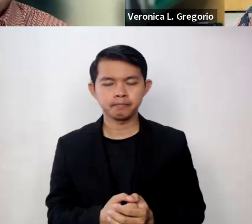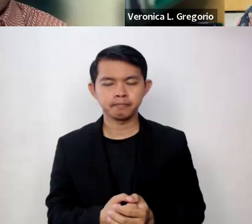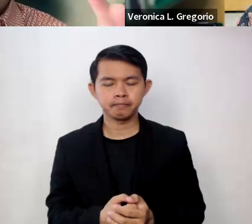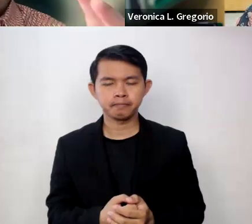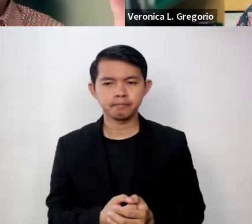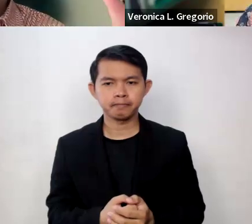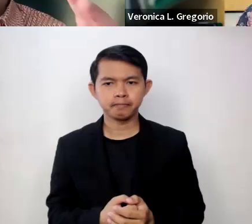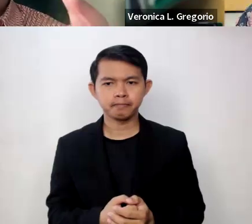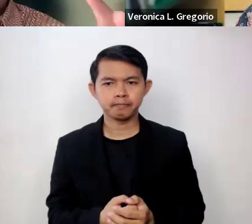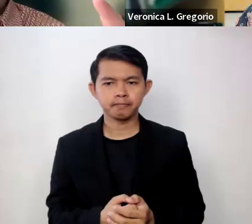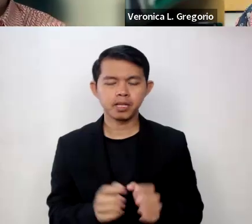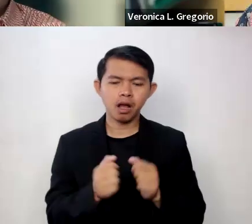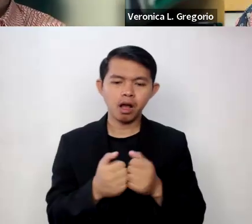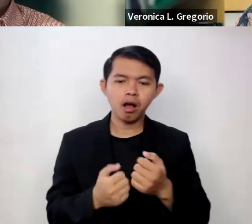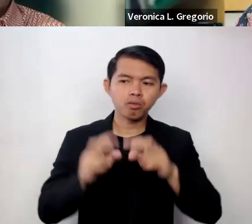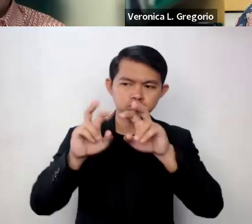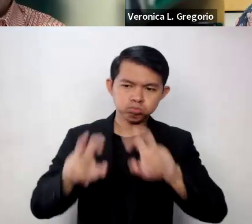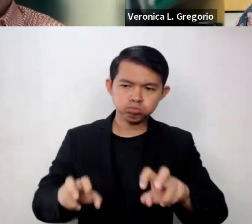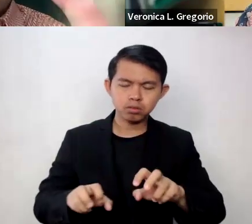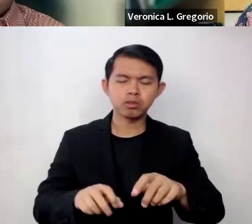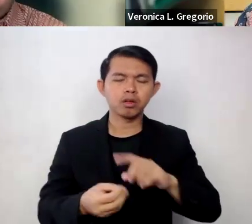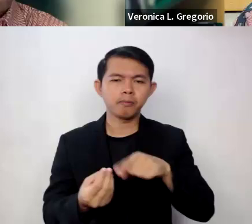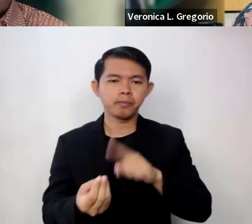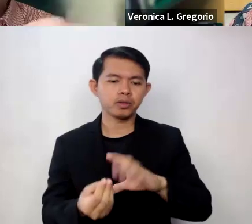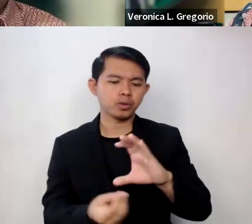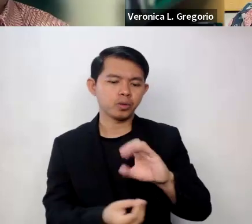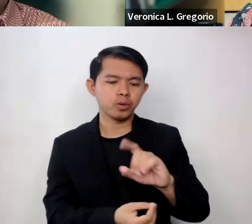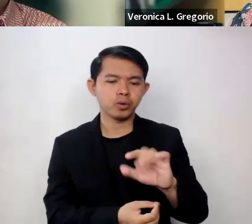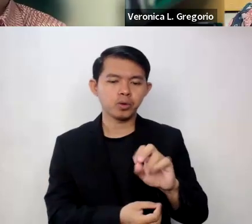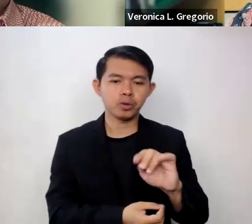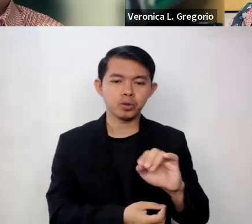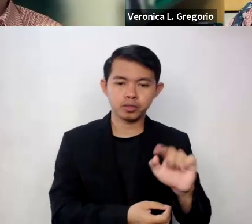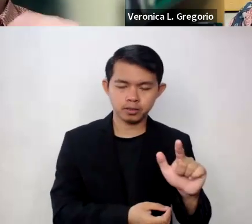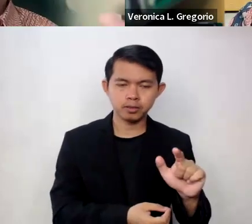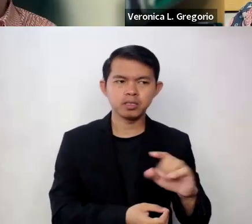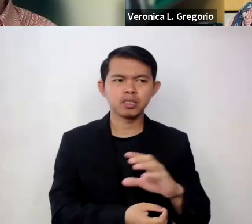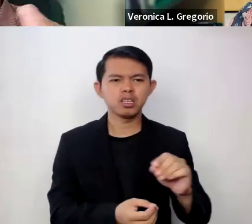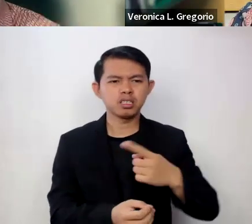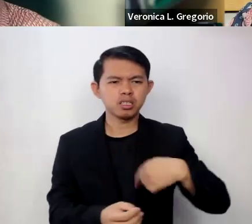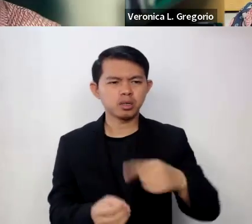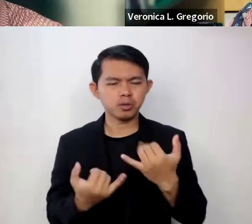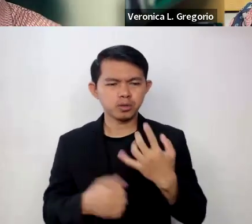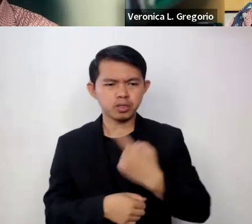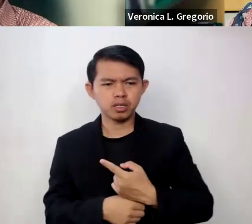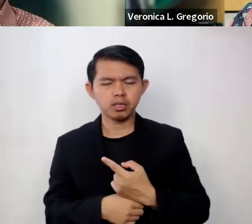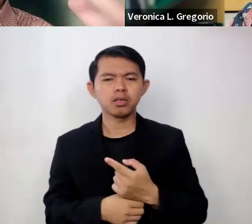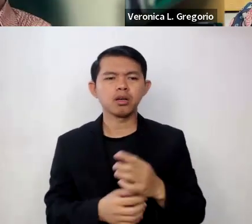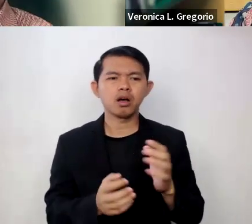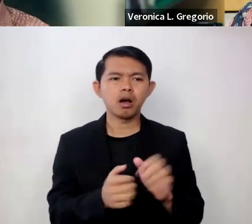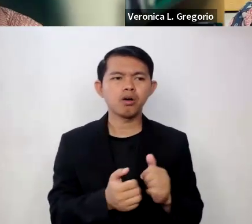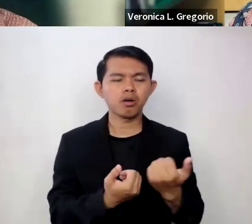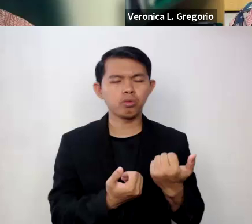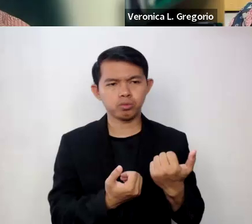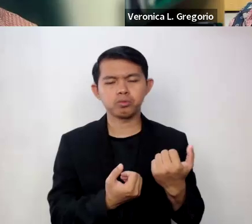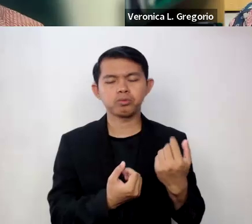of colonialism, coloniality, and where are we at today when we talk about the sociology of coloniality or